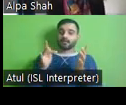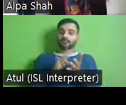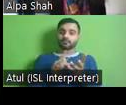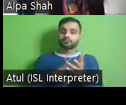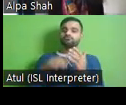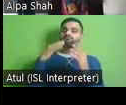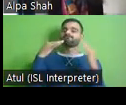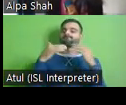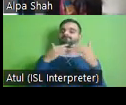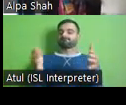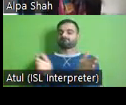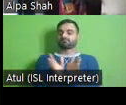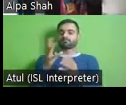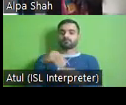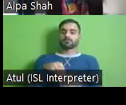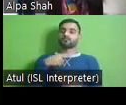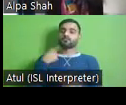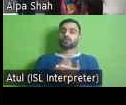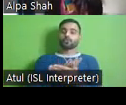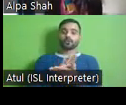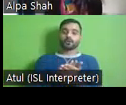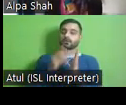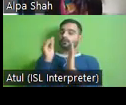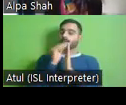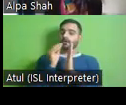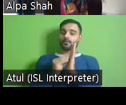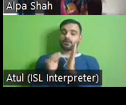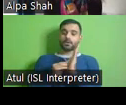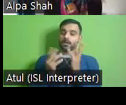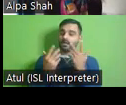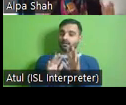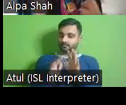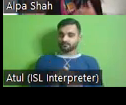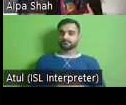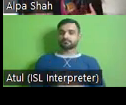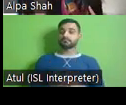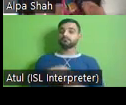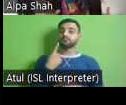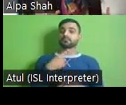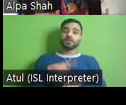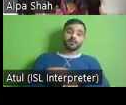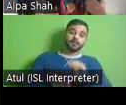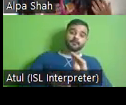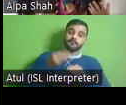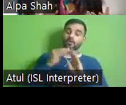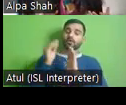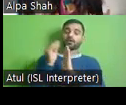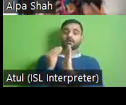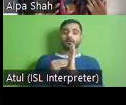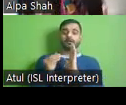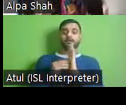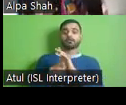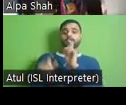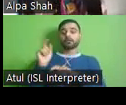forest dwelling communities have noted that, you know, who have lived for a long time have noted that